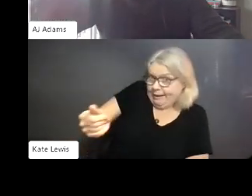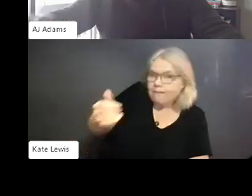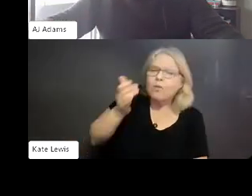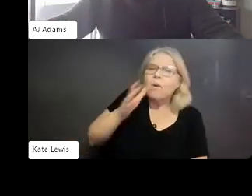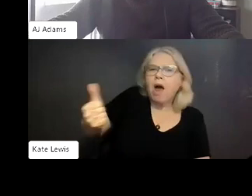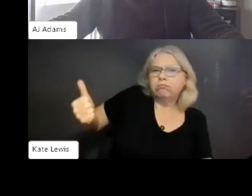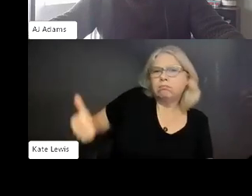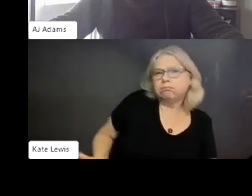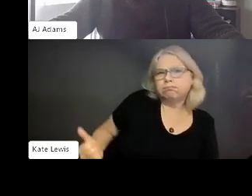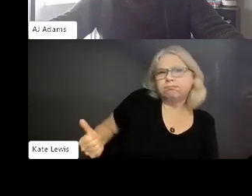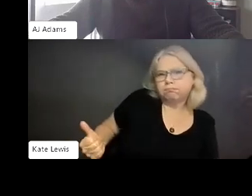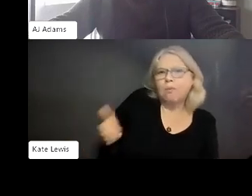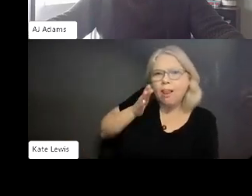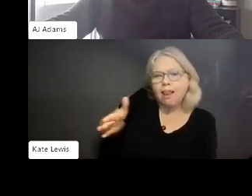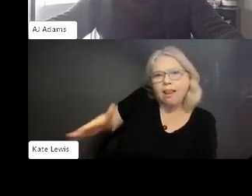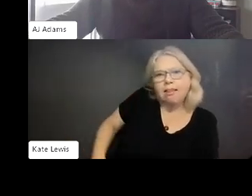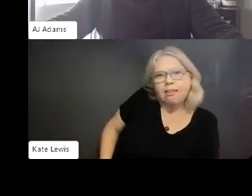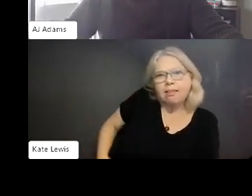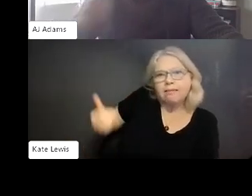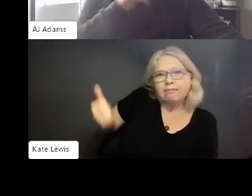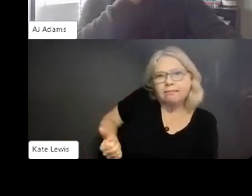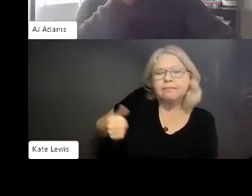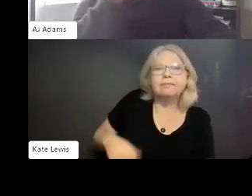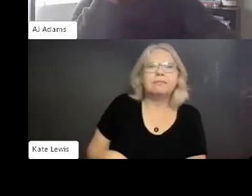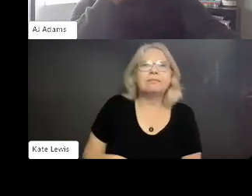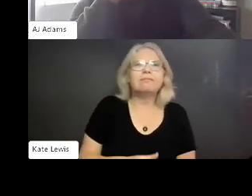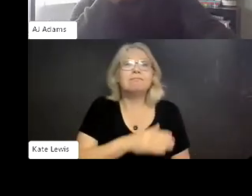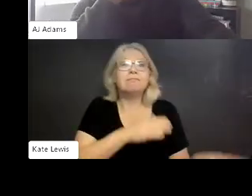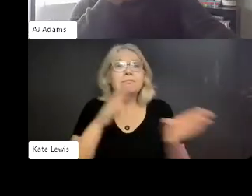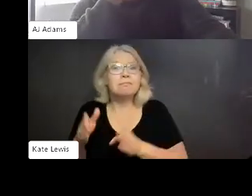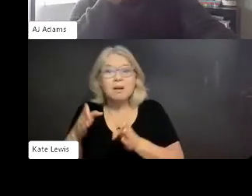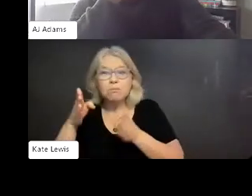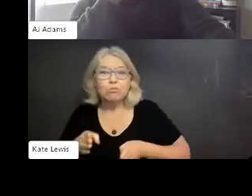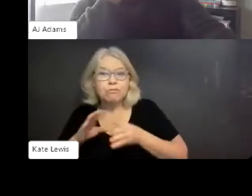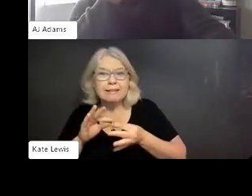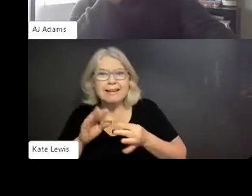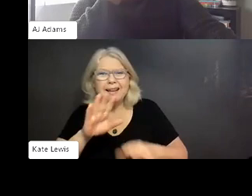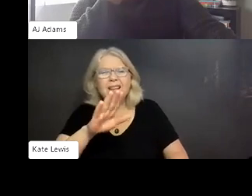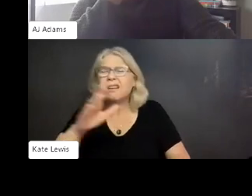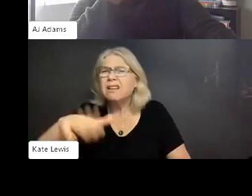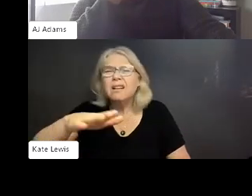here. Who's that on the phone, hon? I don't know. It's okay.